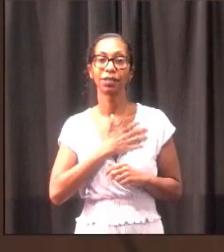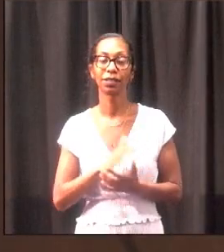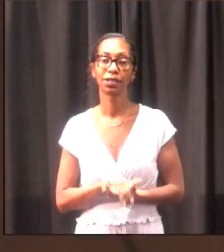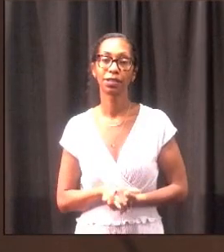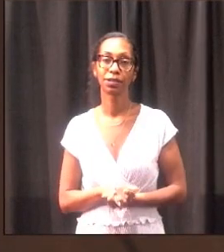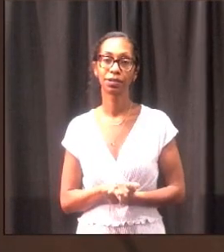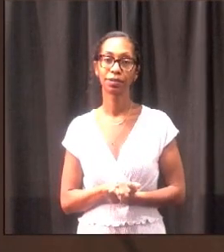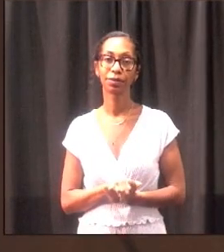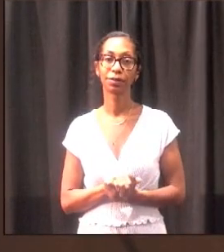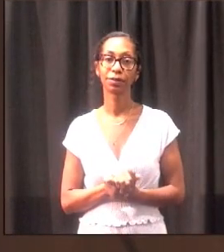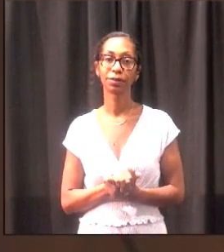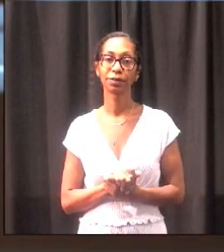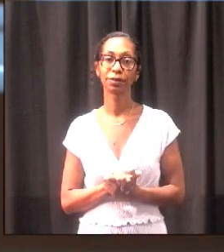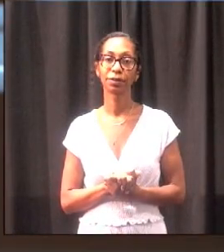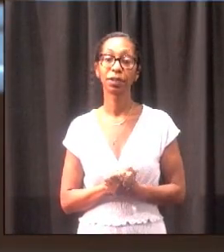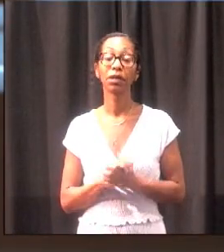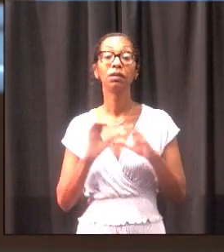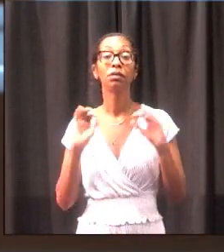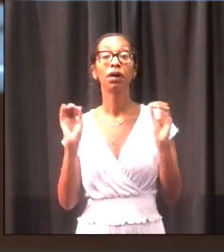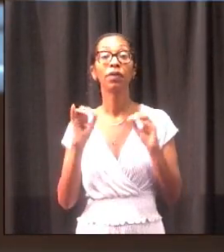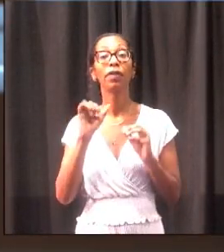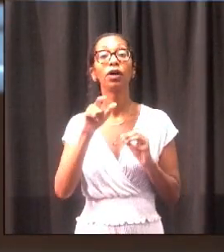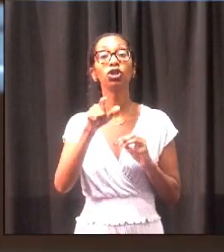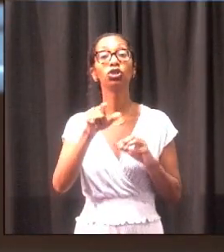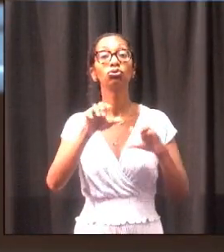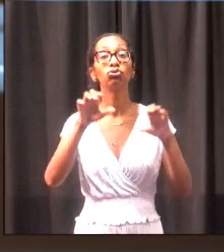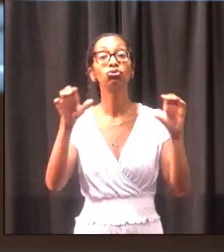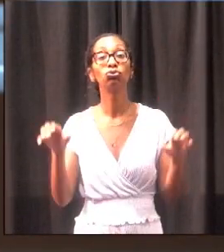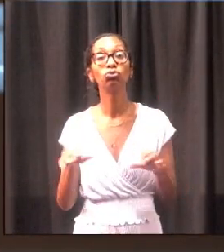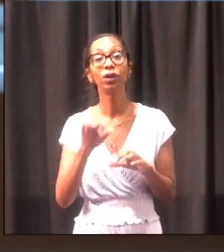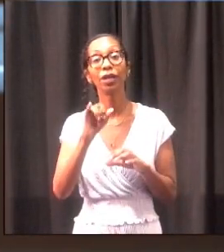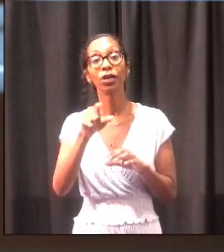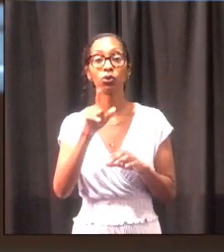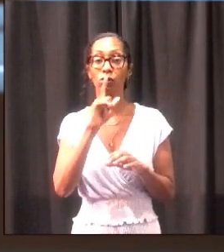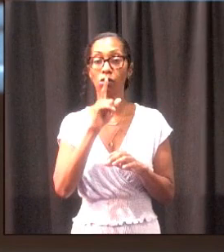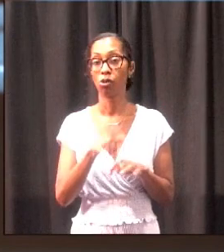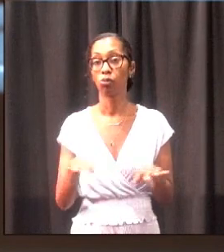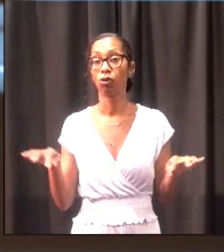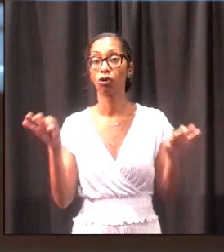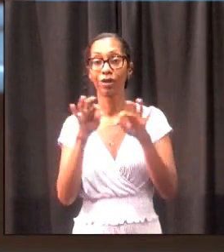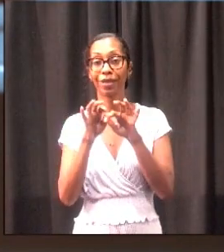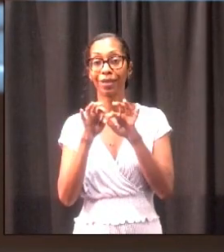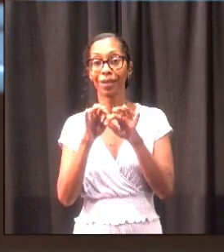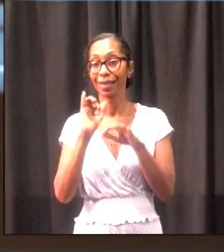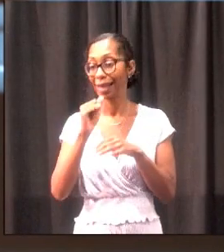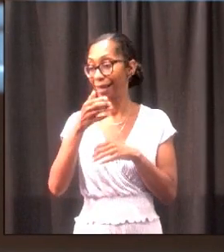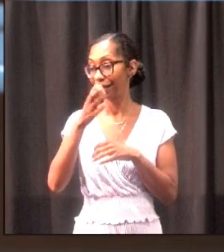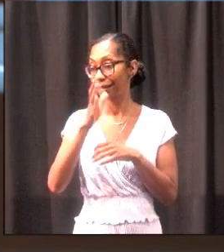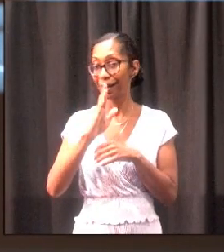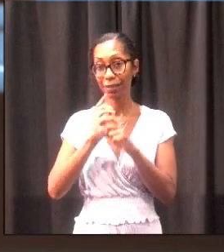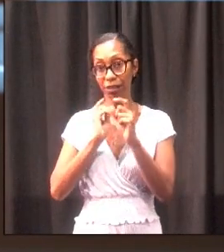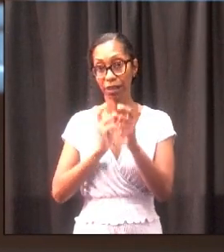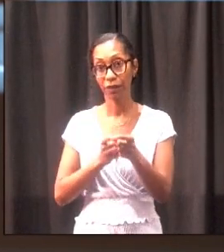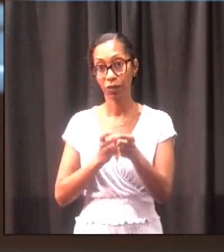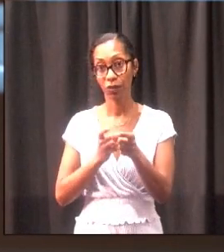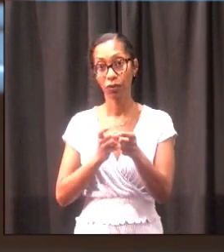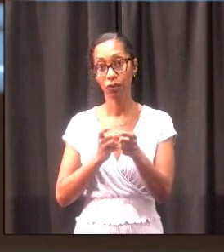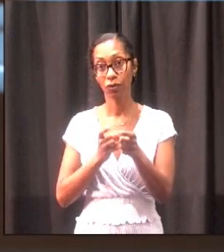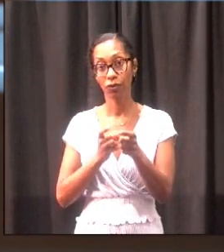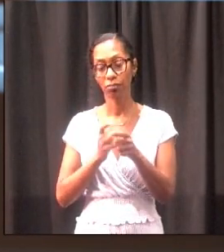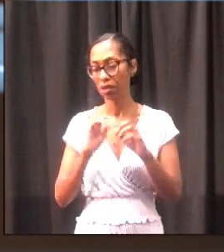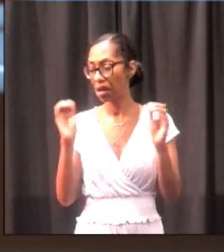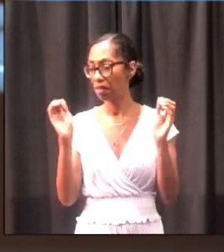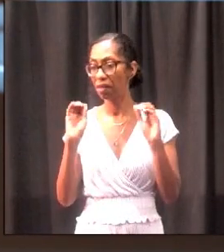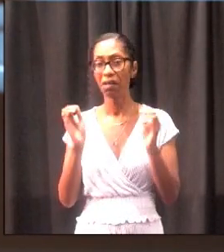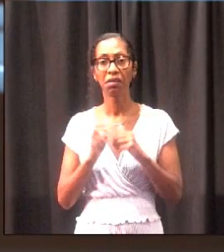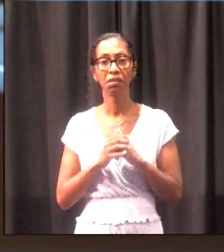It's nothing any of us have done that deserve the gifts that God placed in our lives.